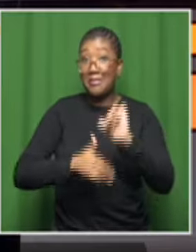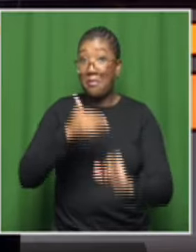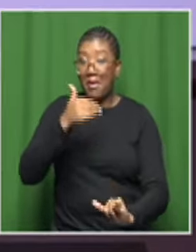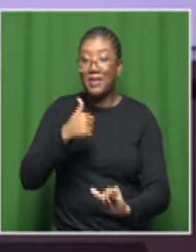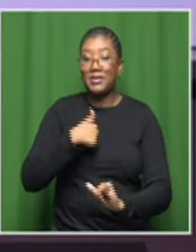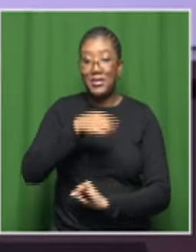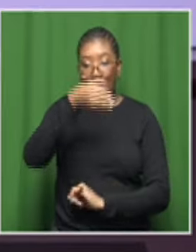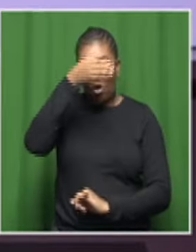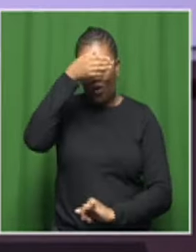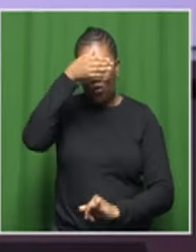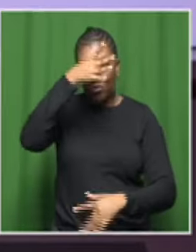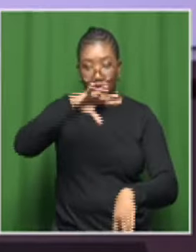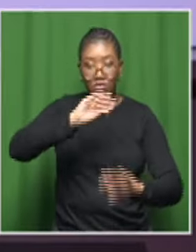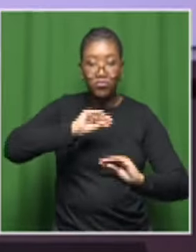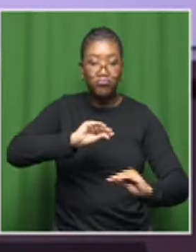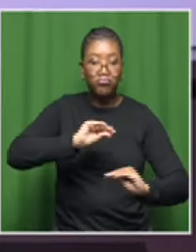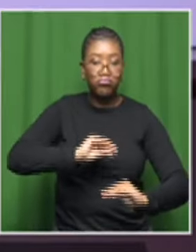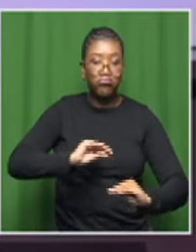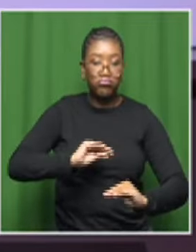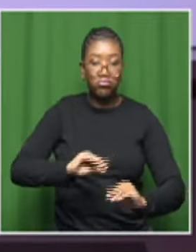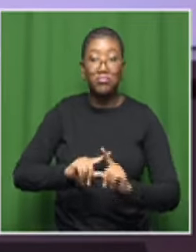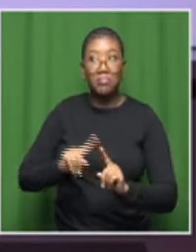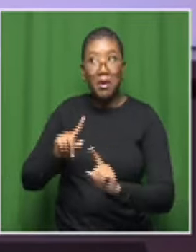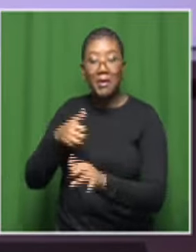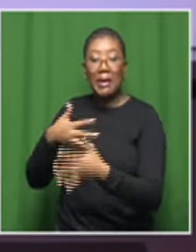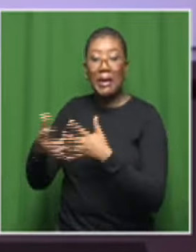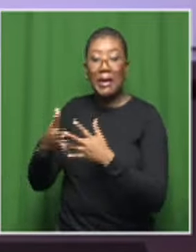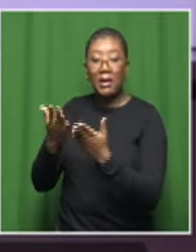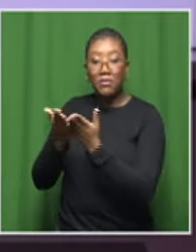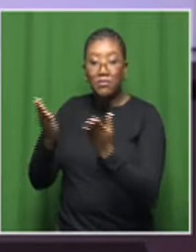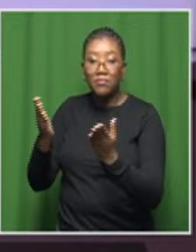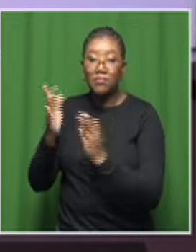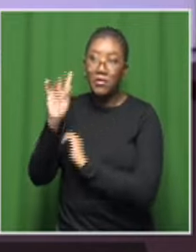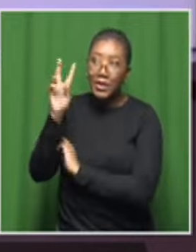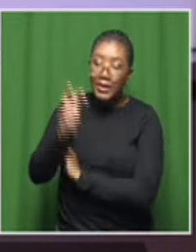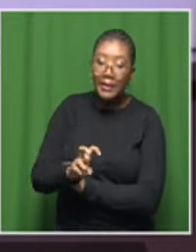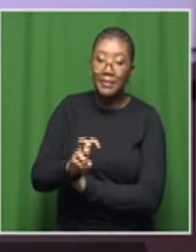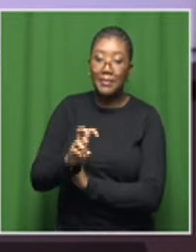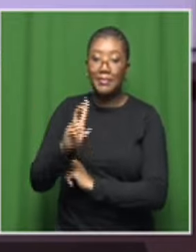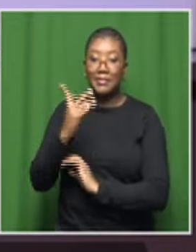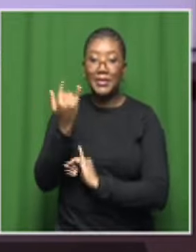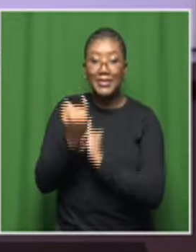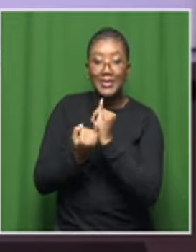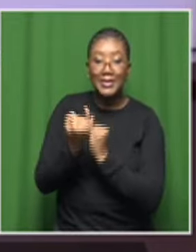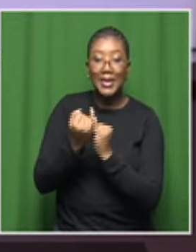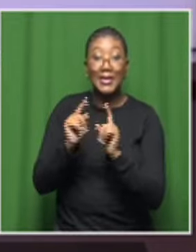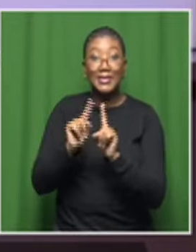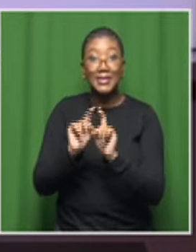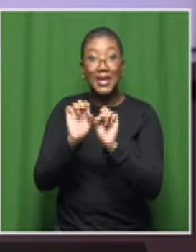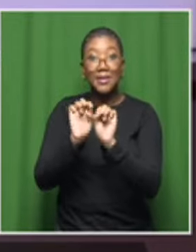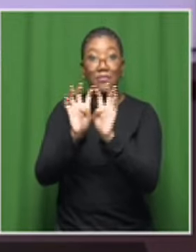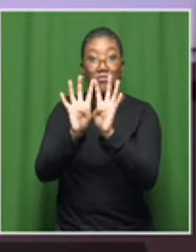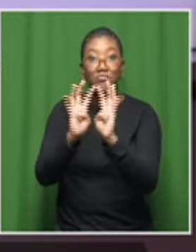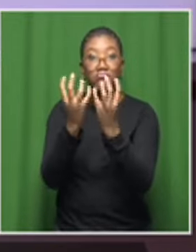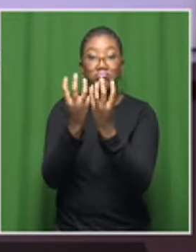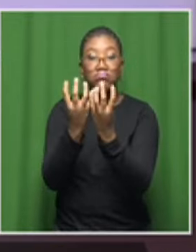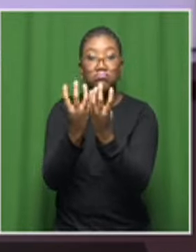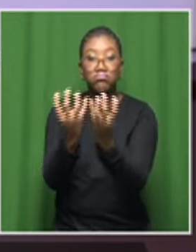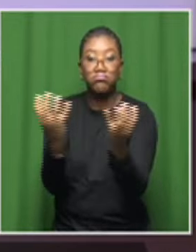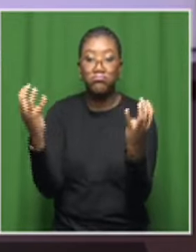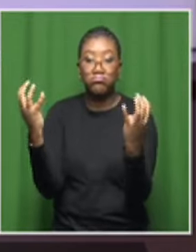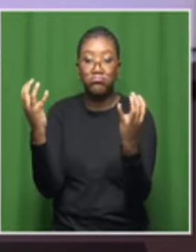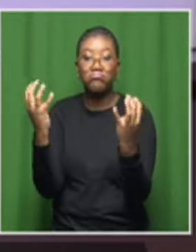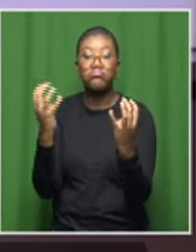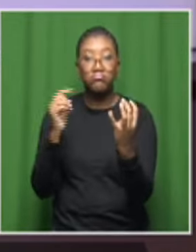so they all, any studio can enter, you know, they come for an audition and there's a panel of judges and they select